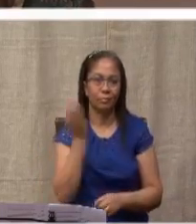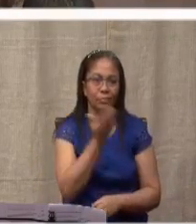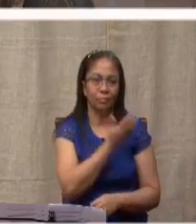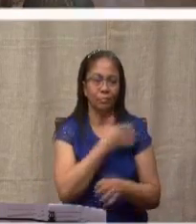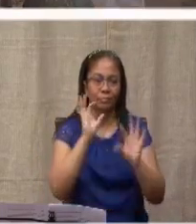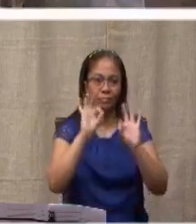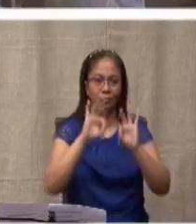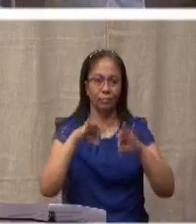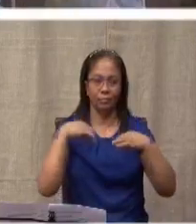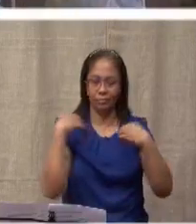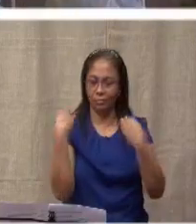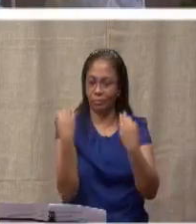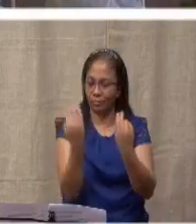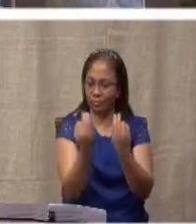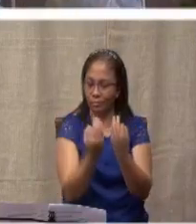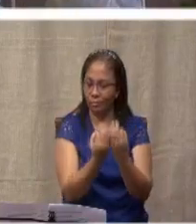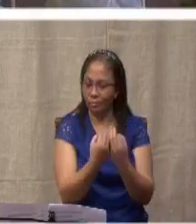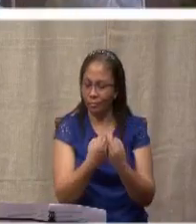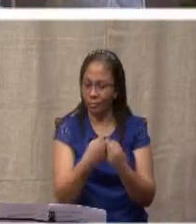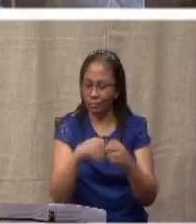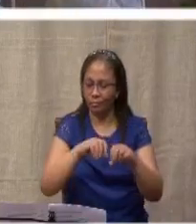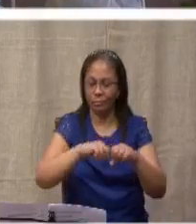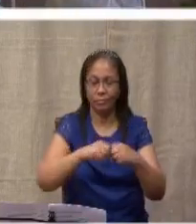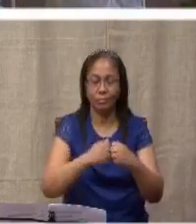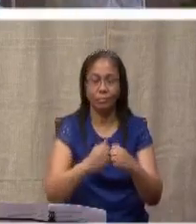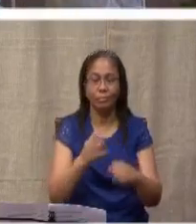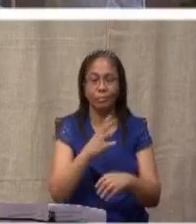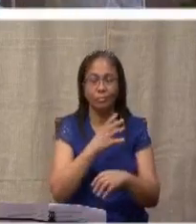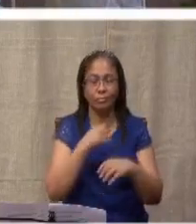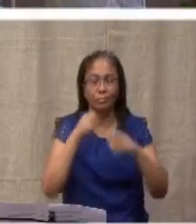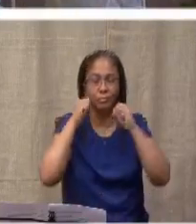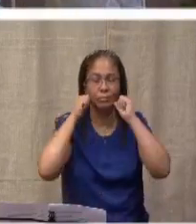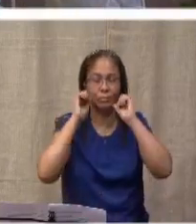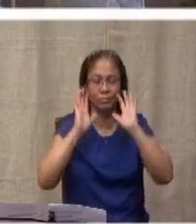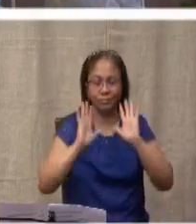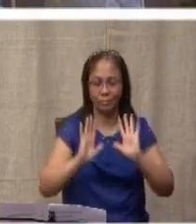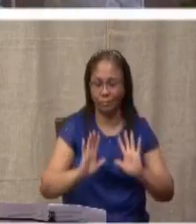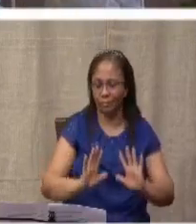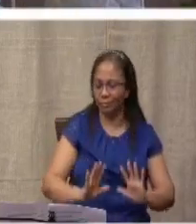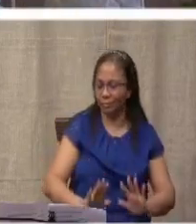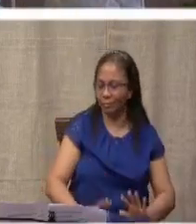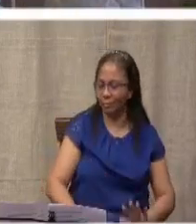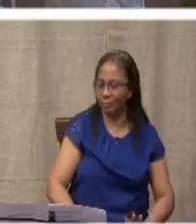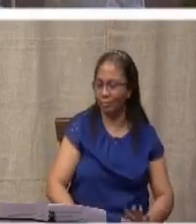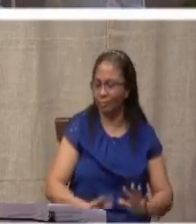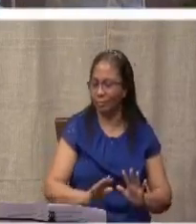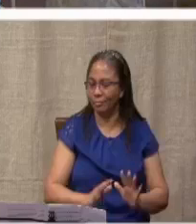our families broken and blessed